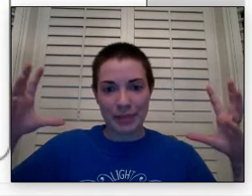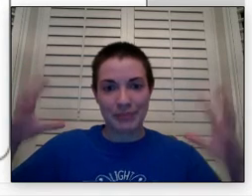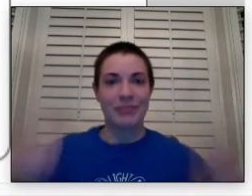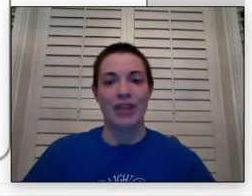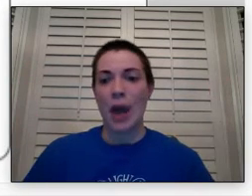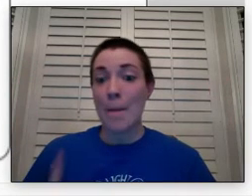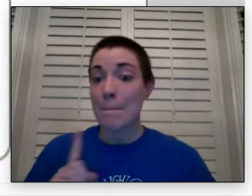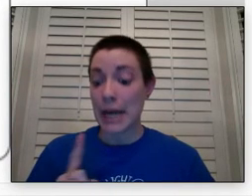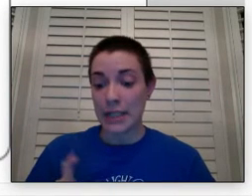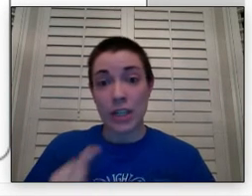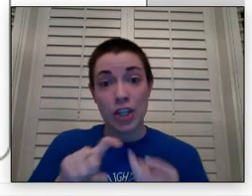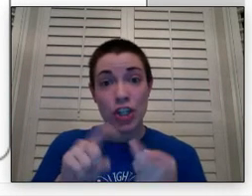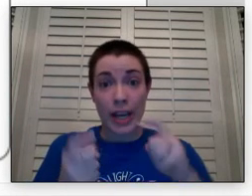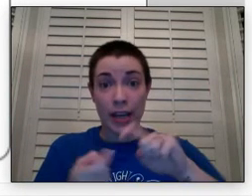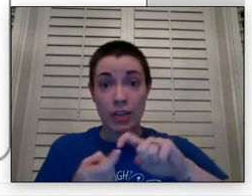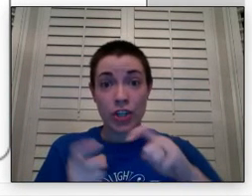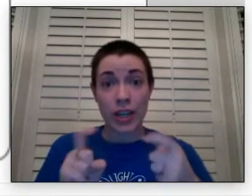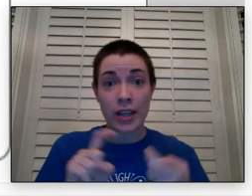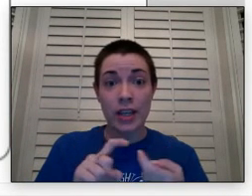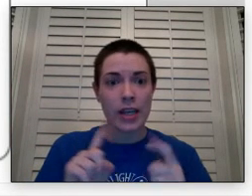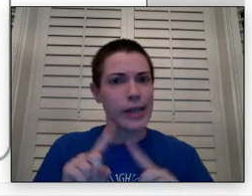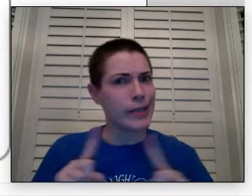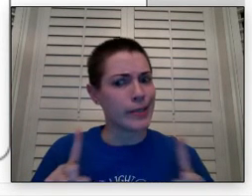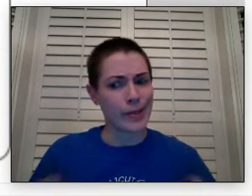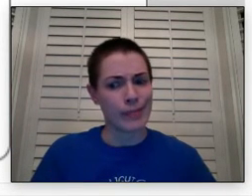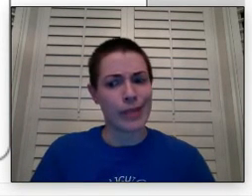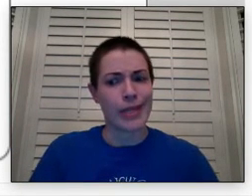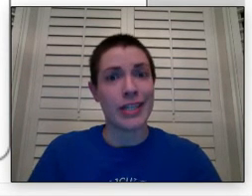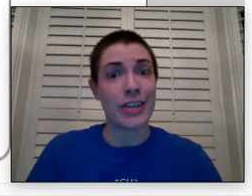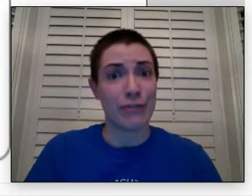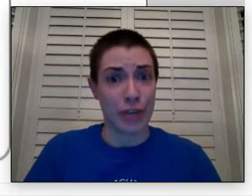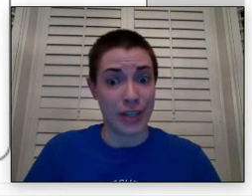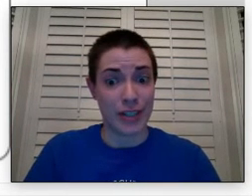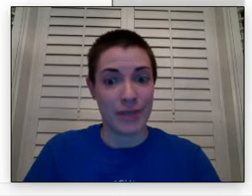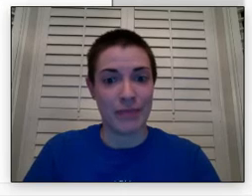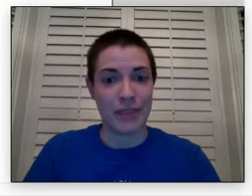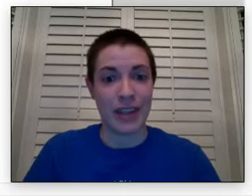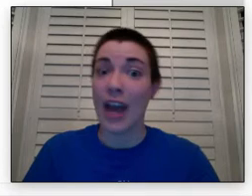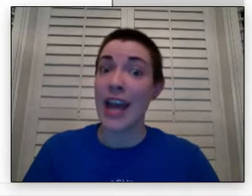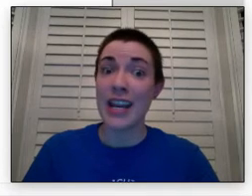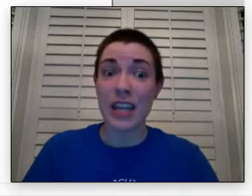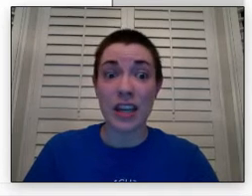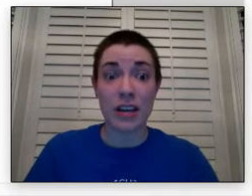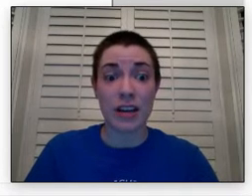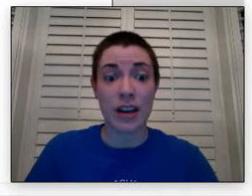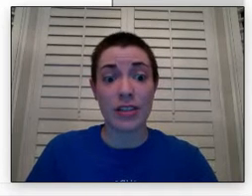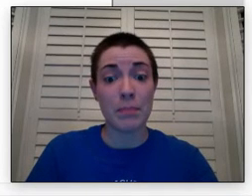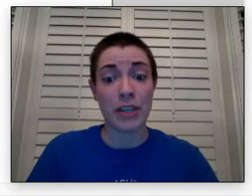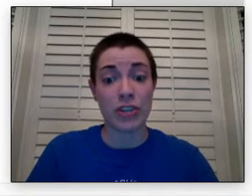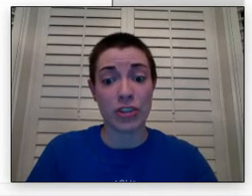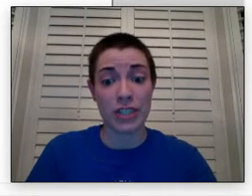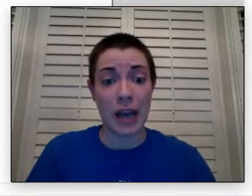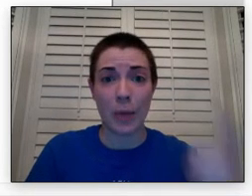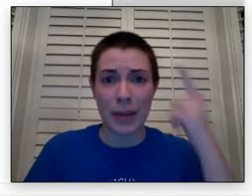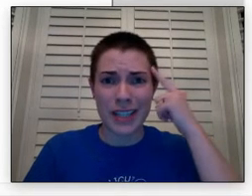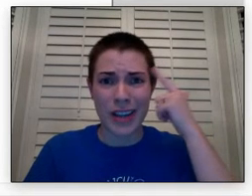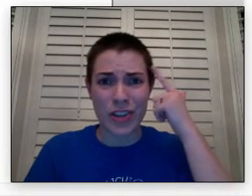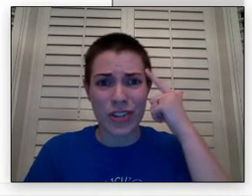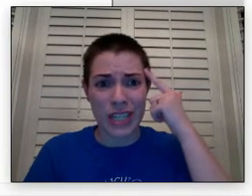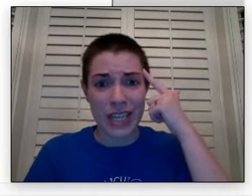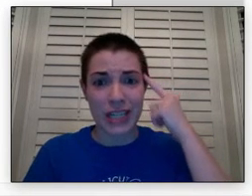growing. But changing is something different. And here are some pictures to help